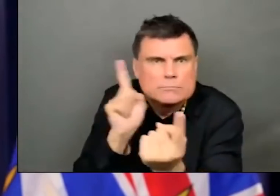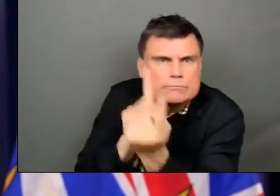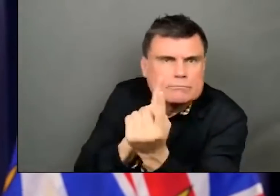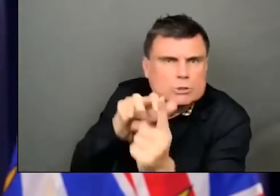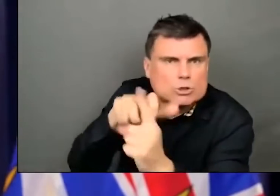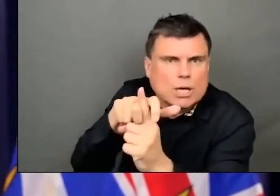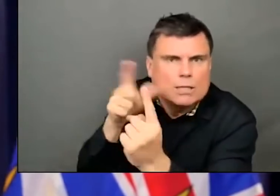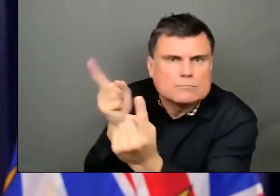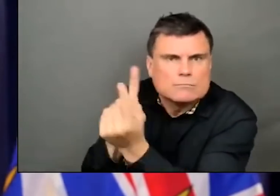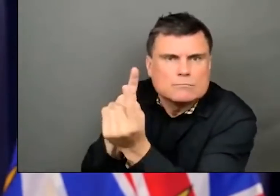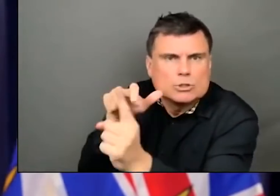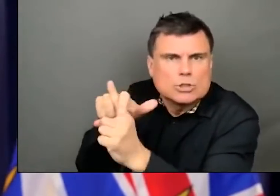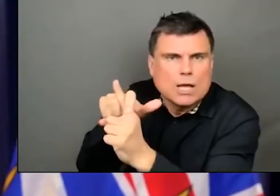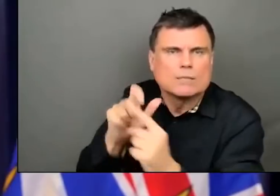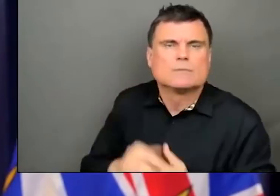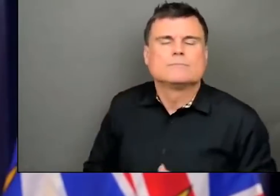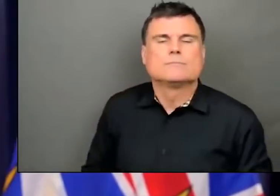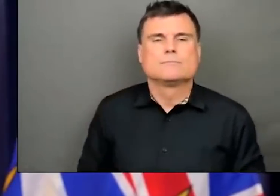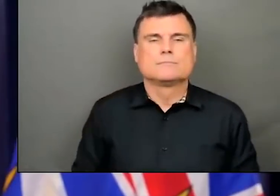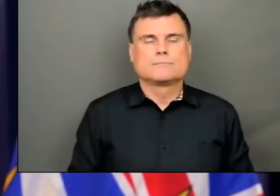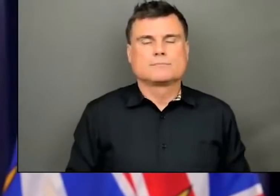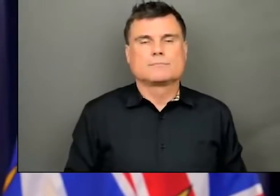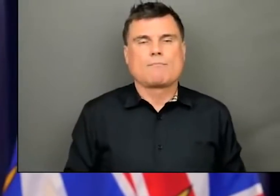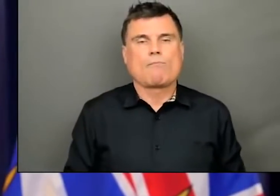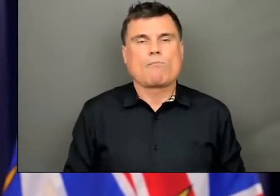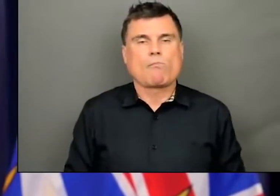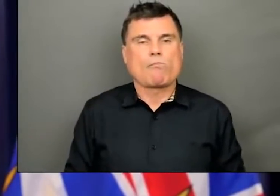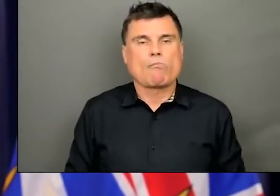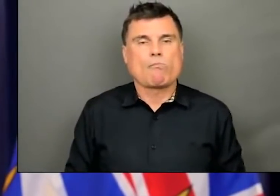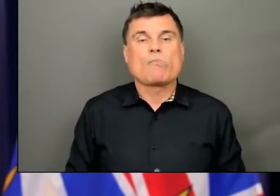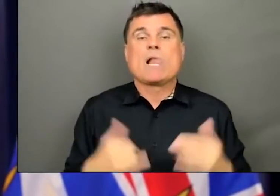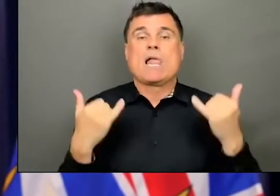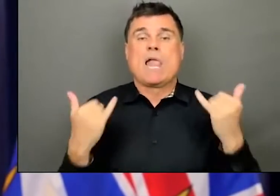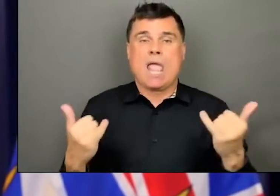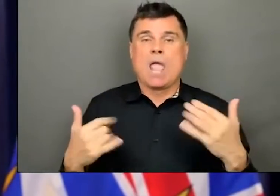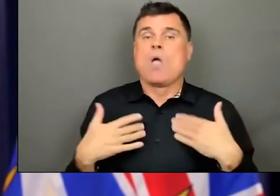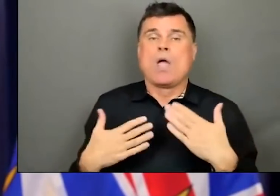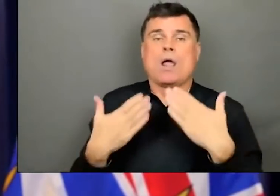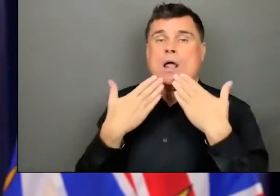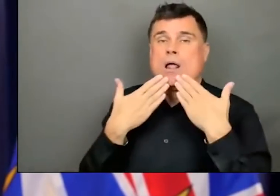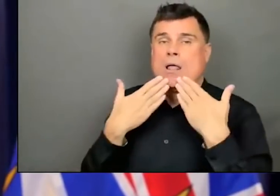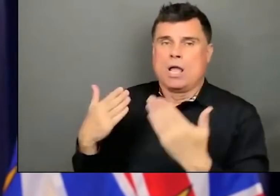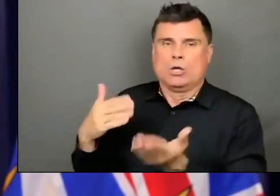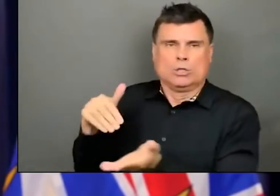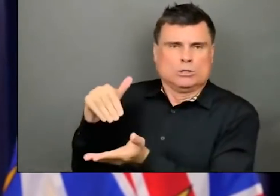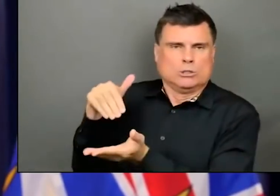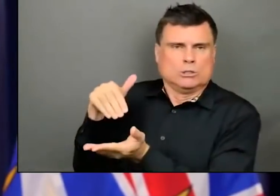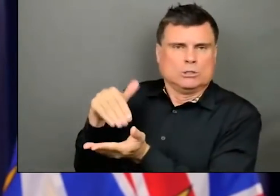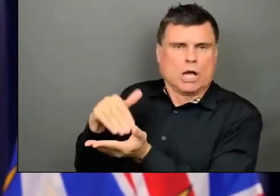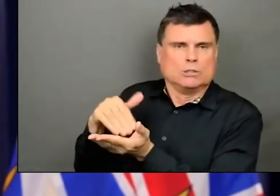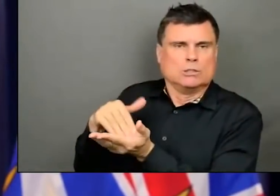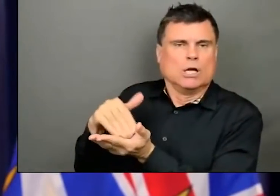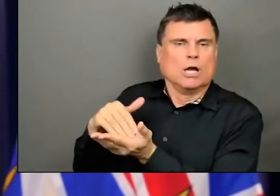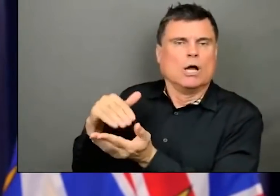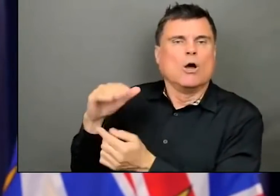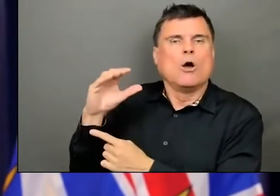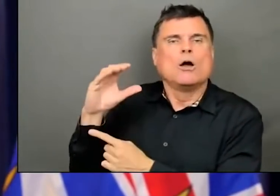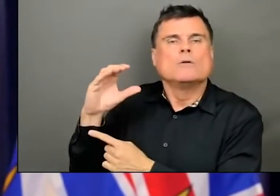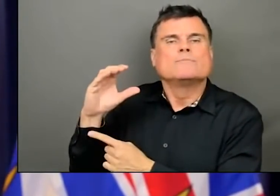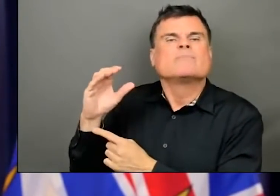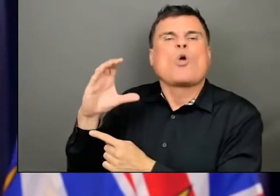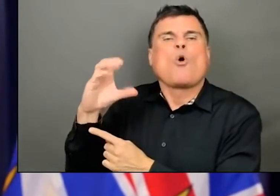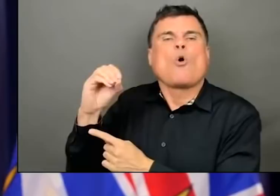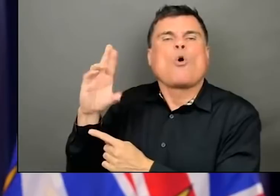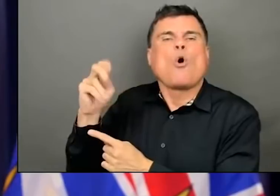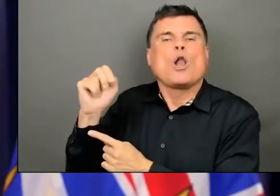her report on the heat wave experienced this summer. The Coroner Service, of course, will complete its investigations